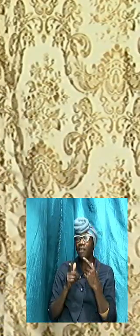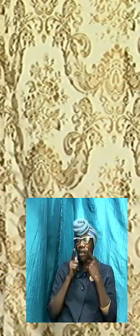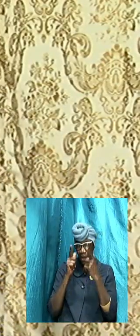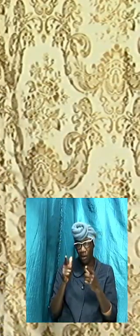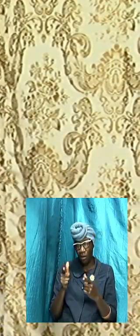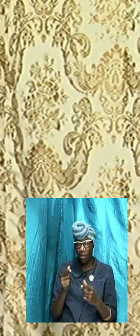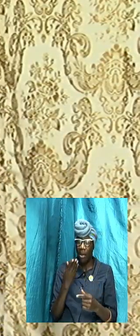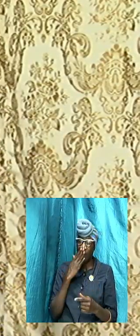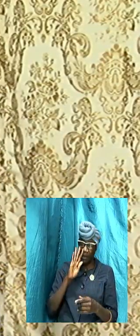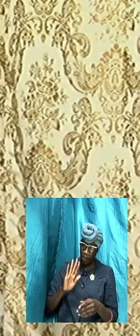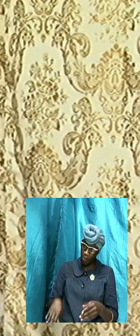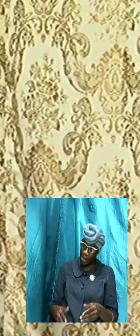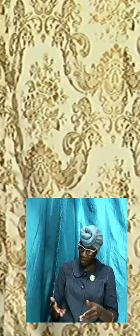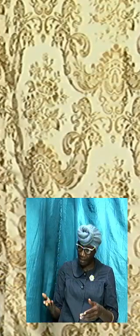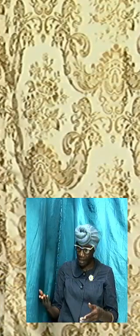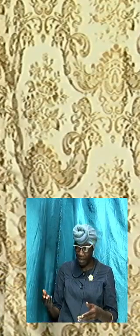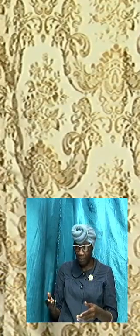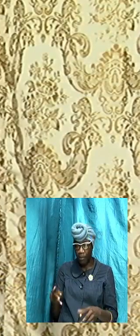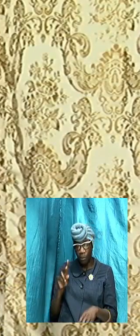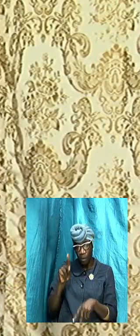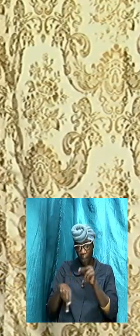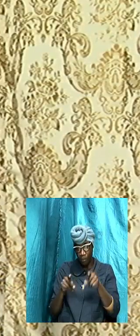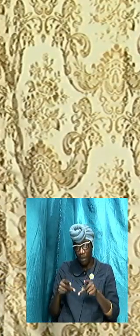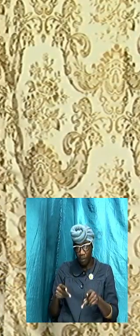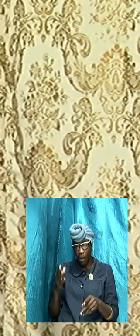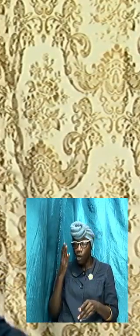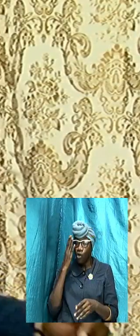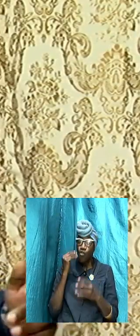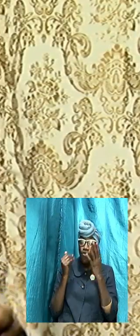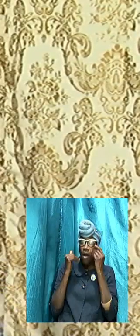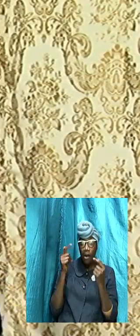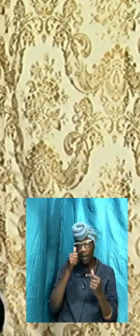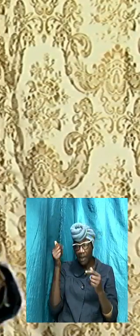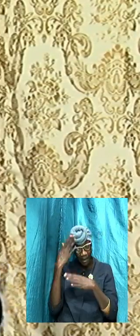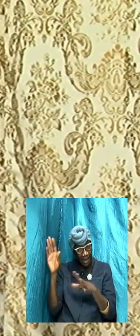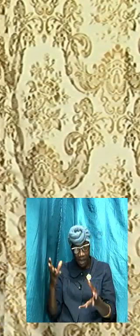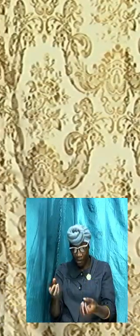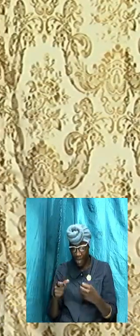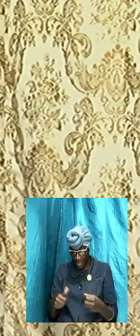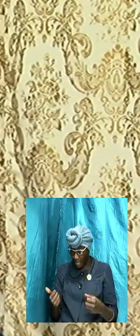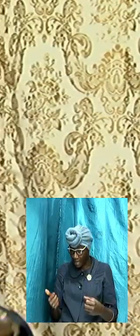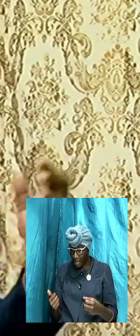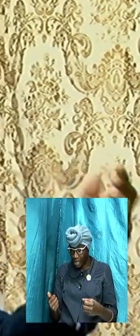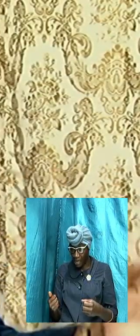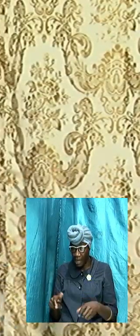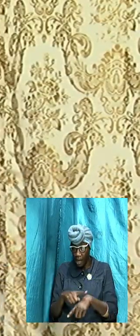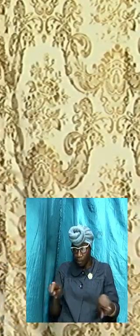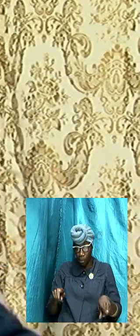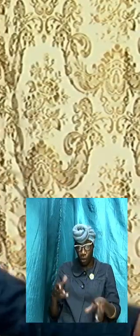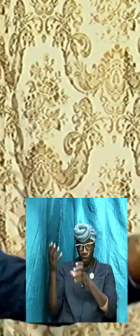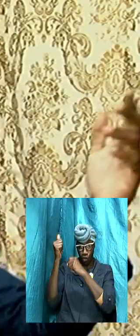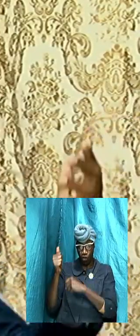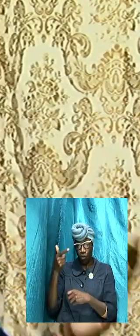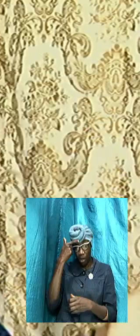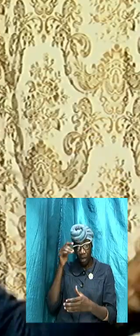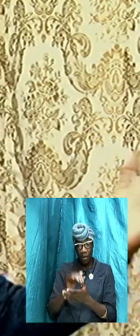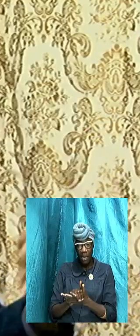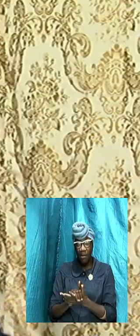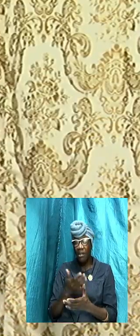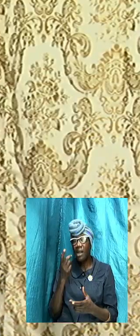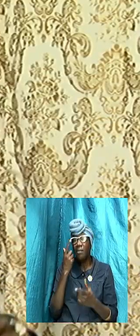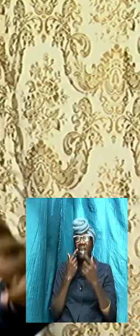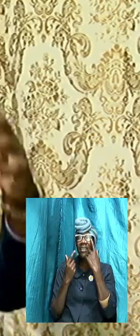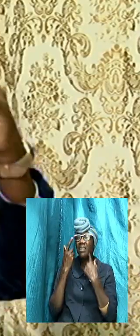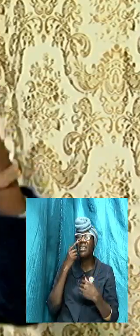negative sense, where people are crying because they didn't get anything, because their motive was wrong. But I strongly believe there are going to be tears of joy probably